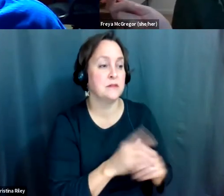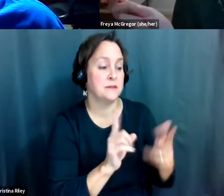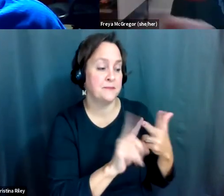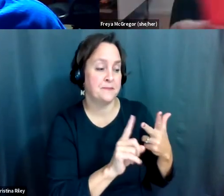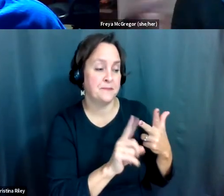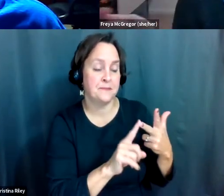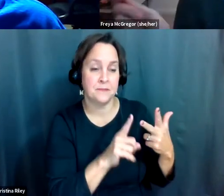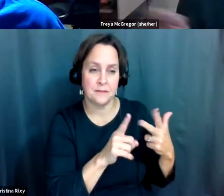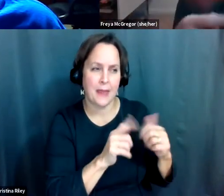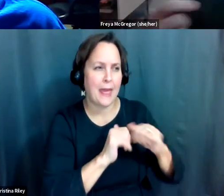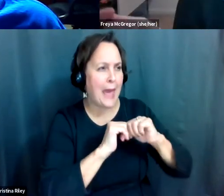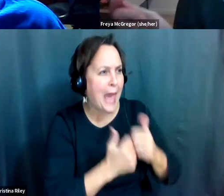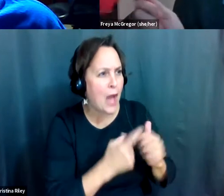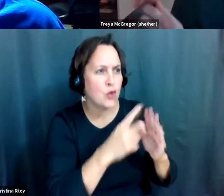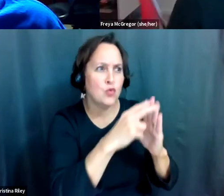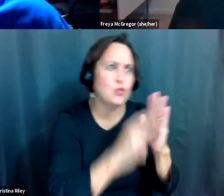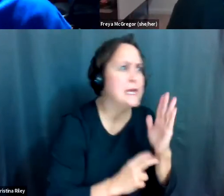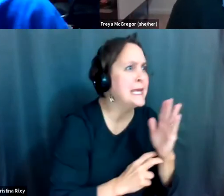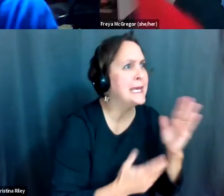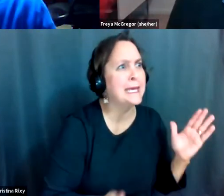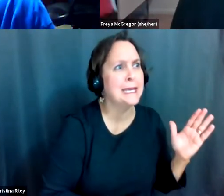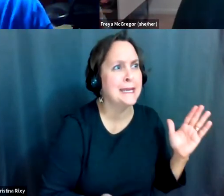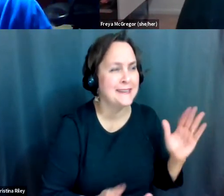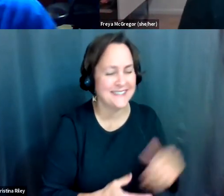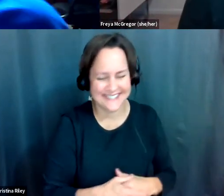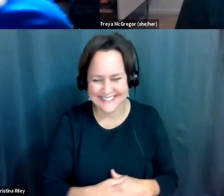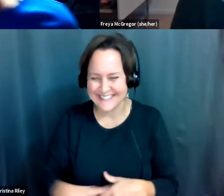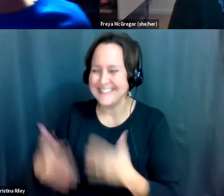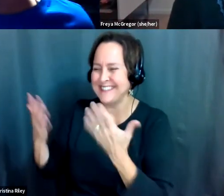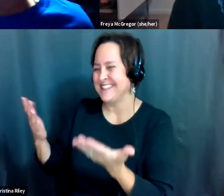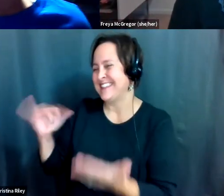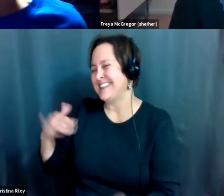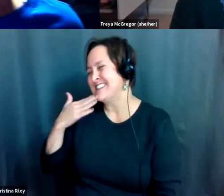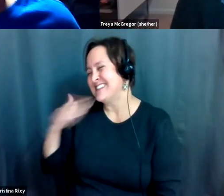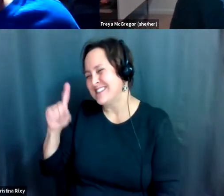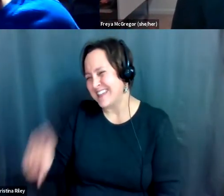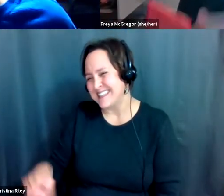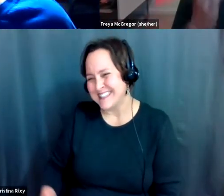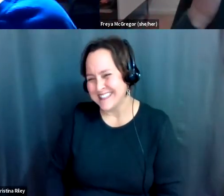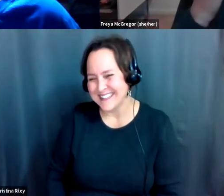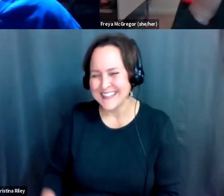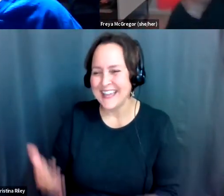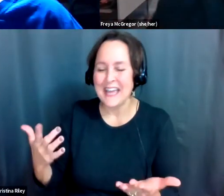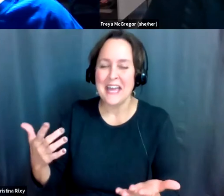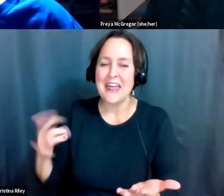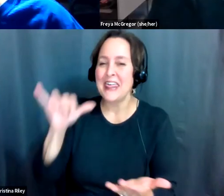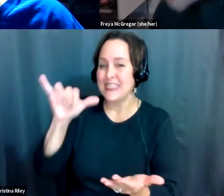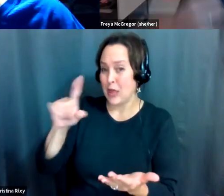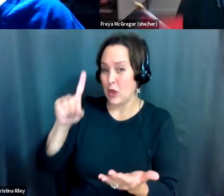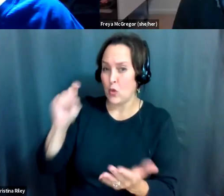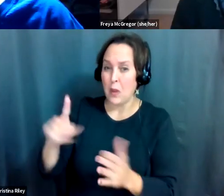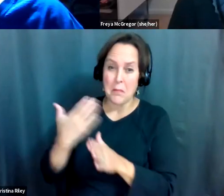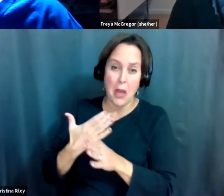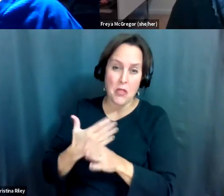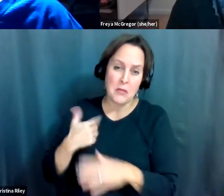um, how do you read? Well, that's a great question. I don't, that question wouldn't bother